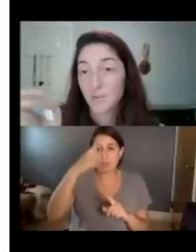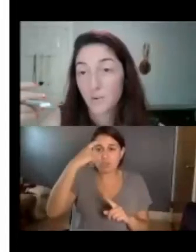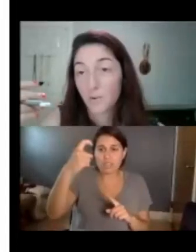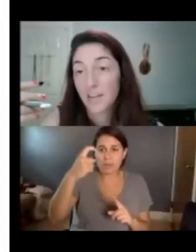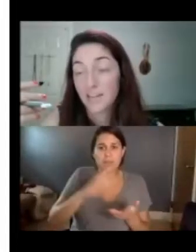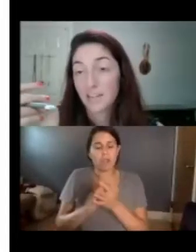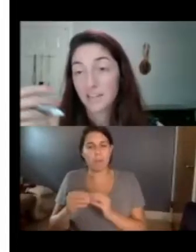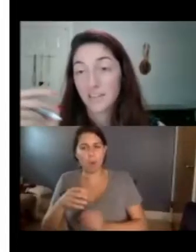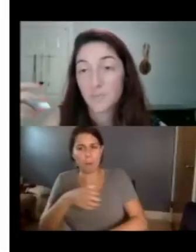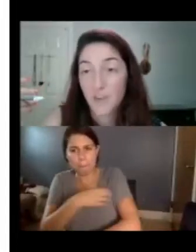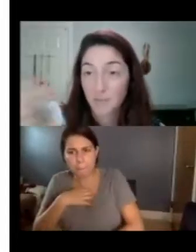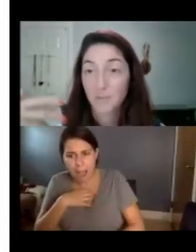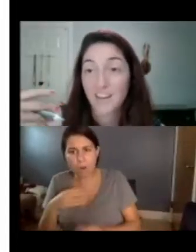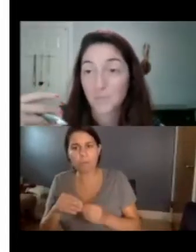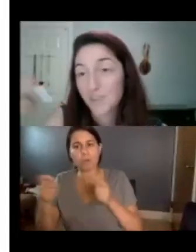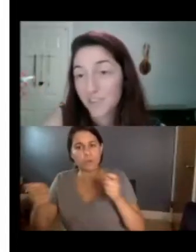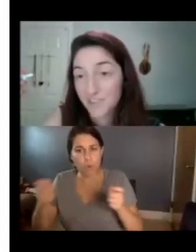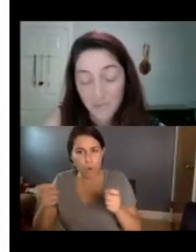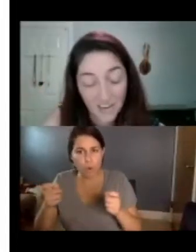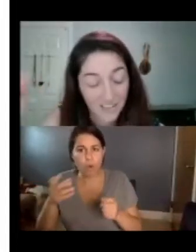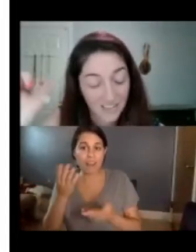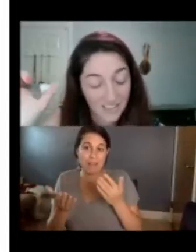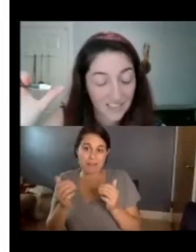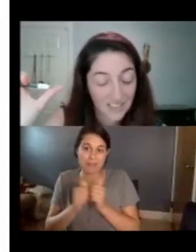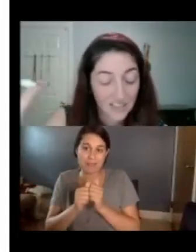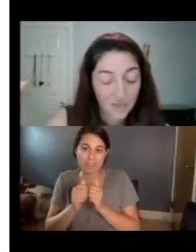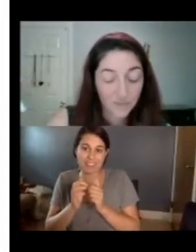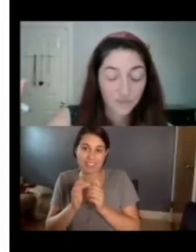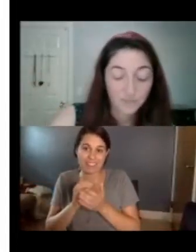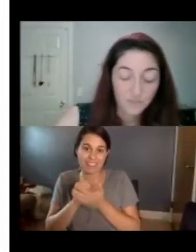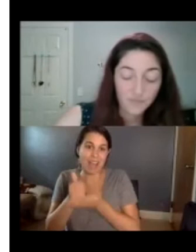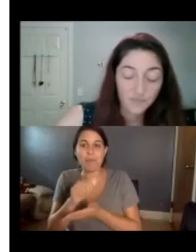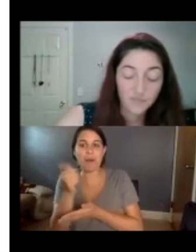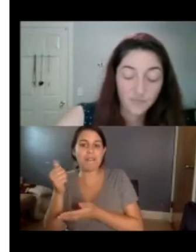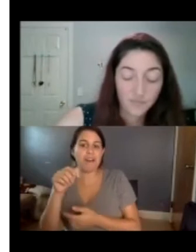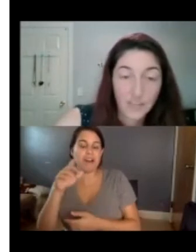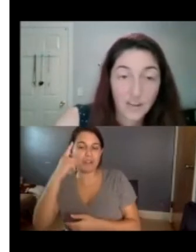and in control, and perhaps with the help of other dream characters.